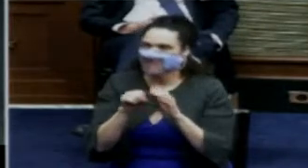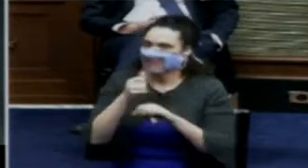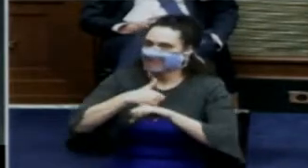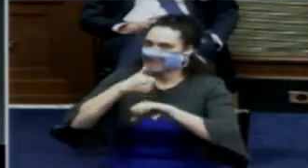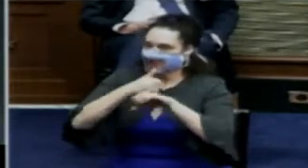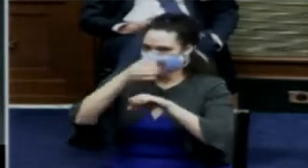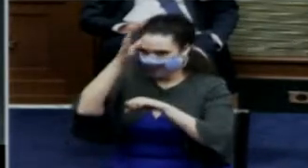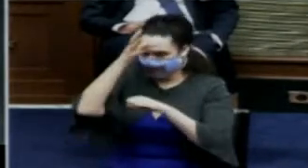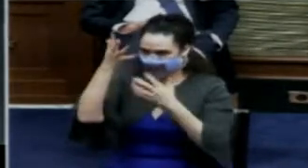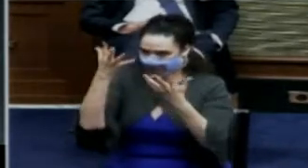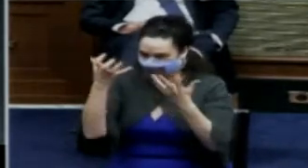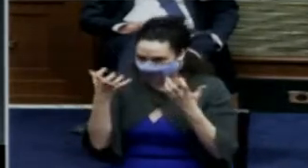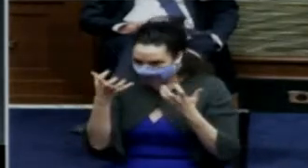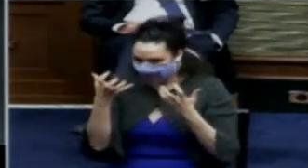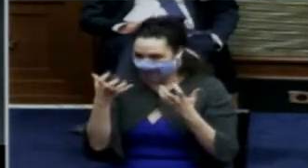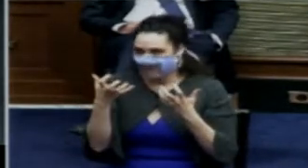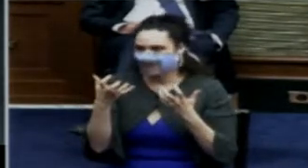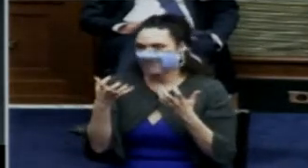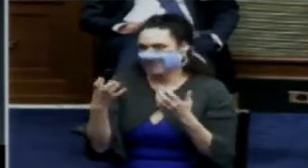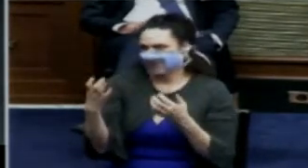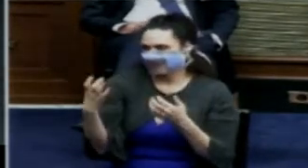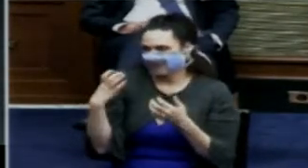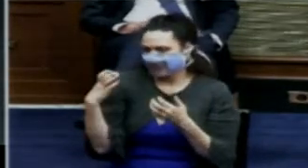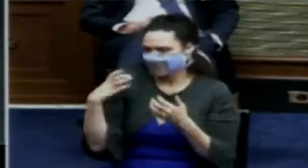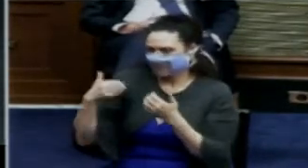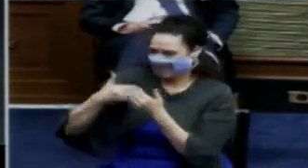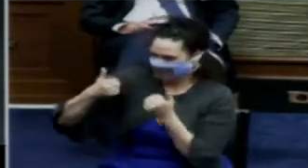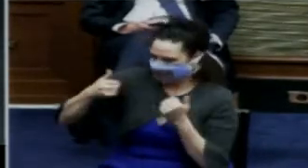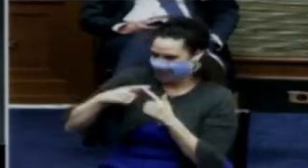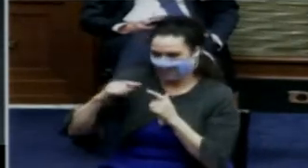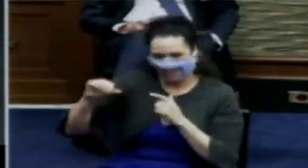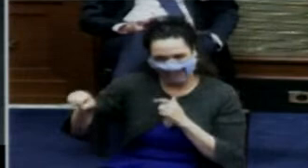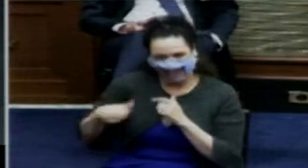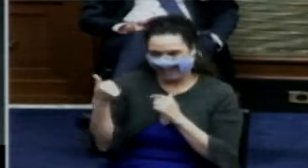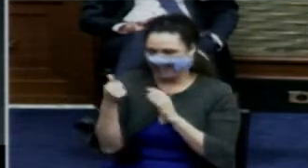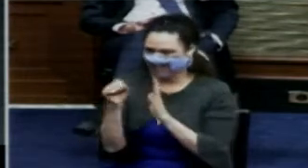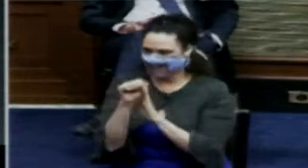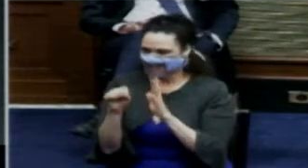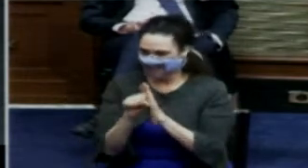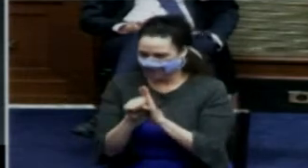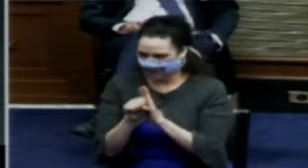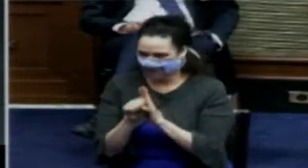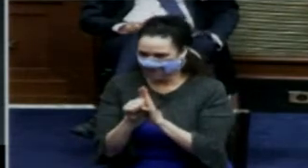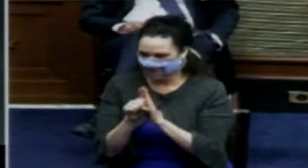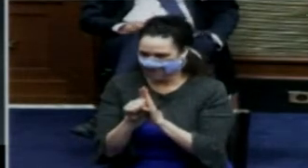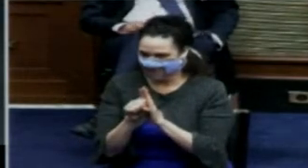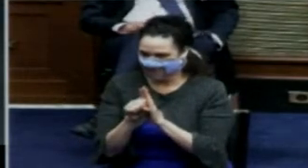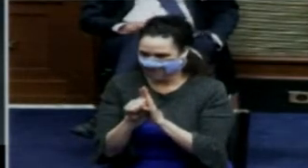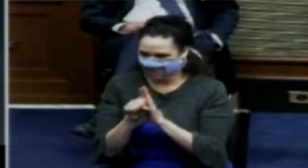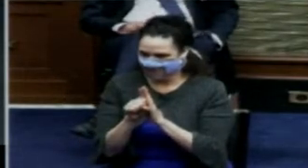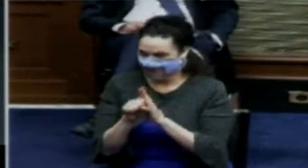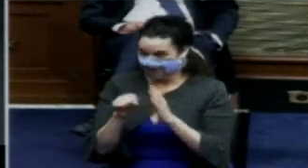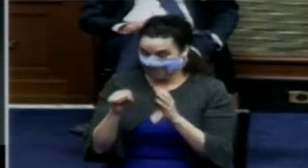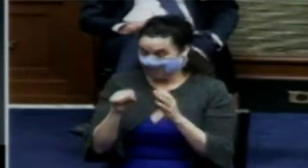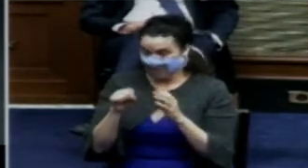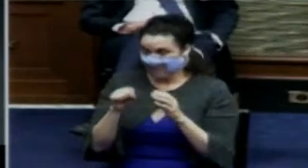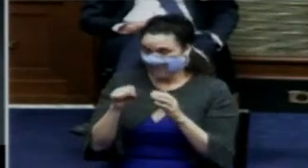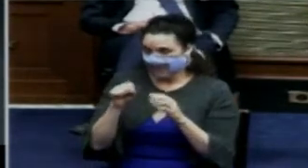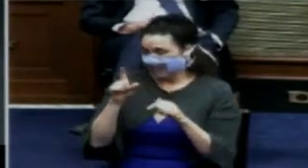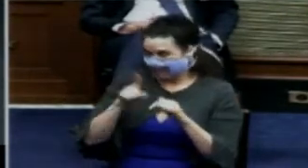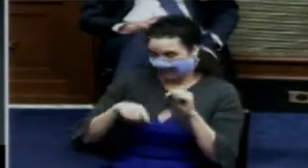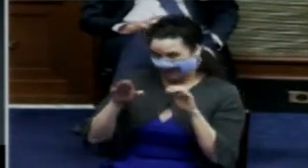Additionally, the original intent of the founders was clear. The federal district was intended to not simply be the seat of government for the